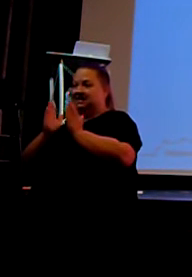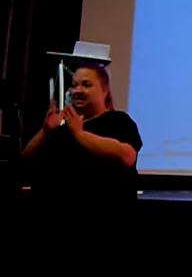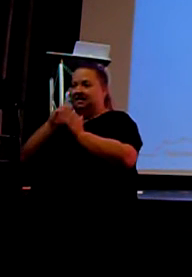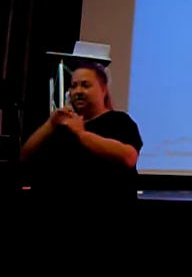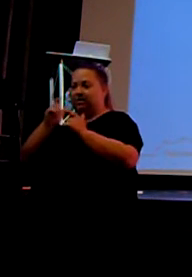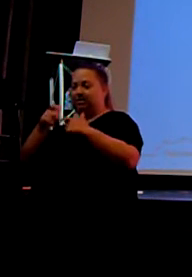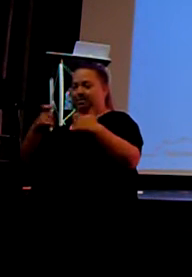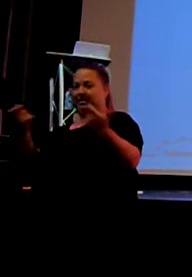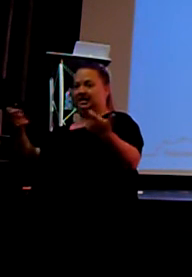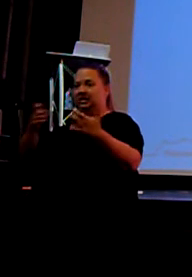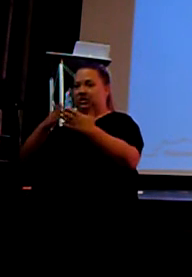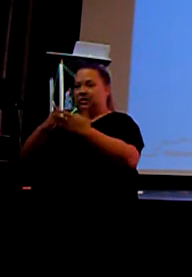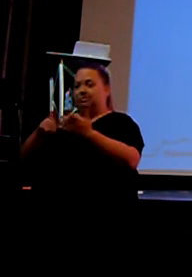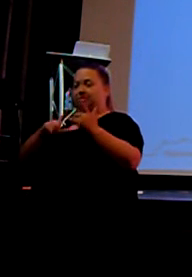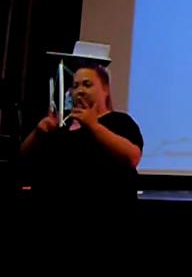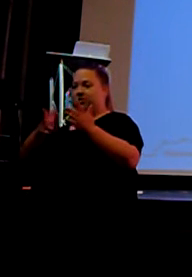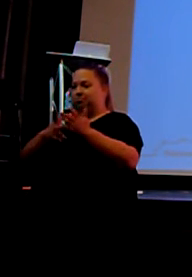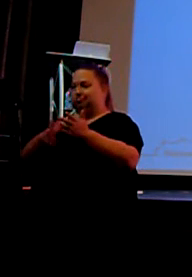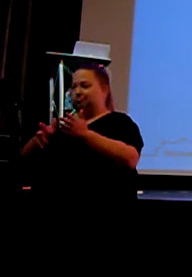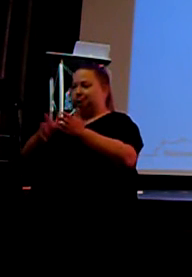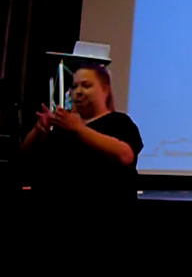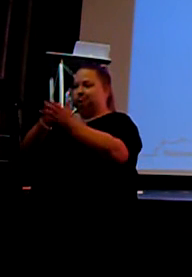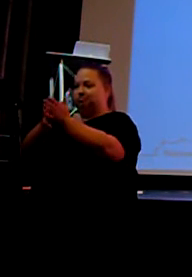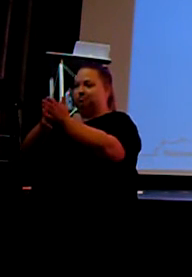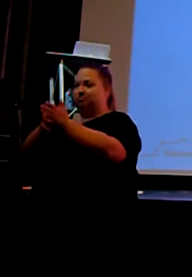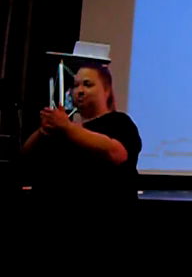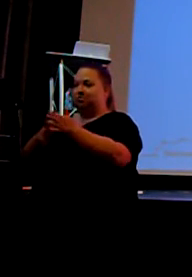those areas.